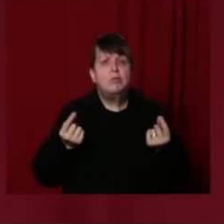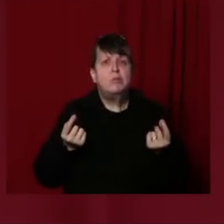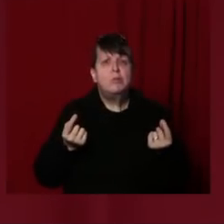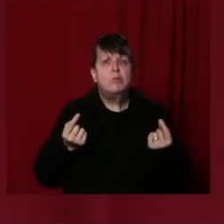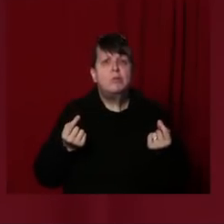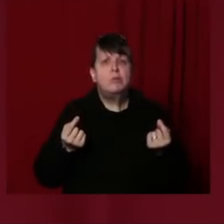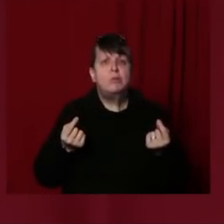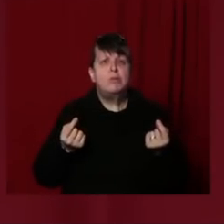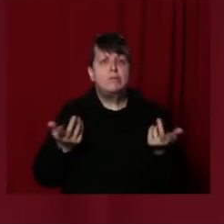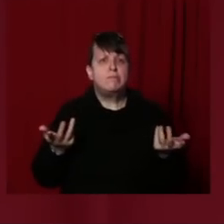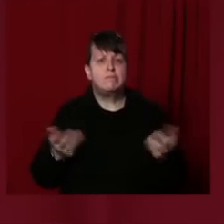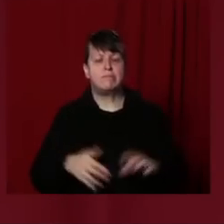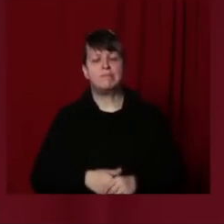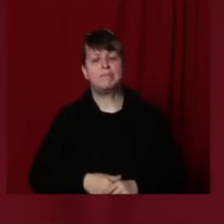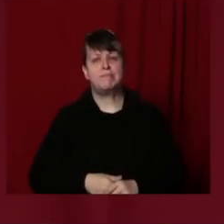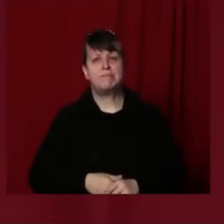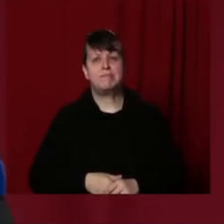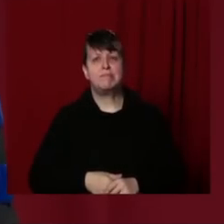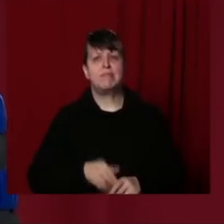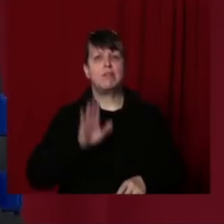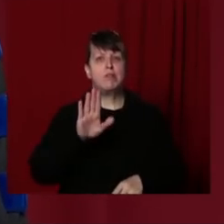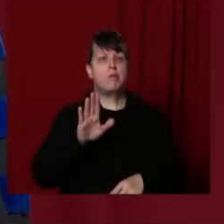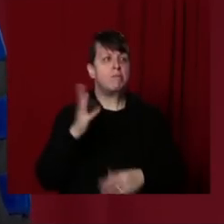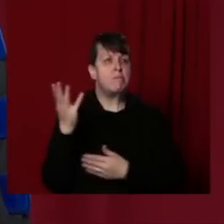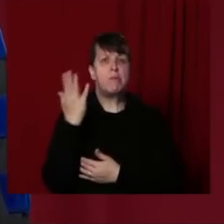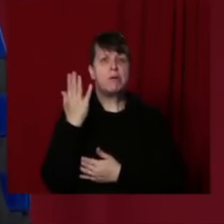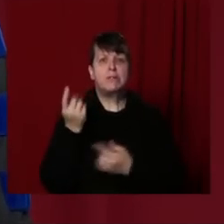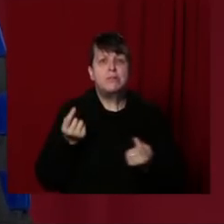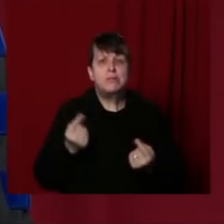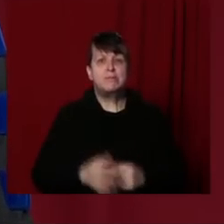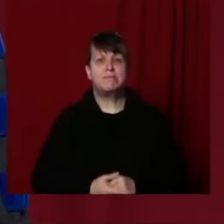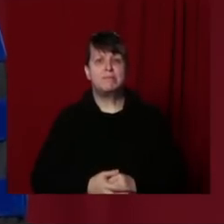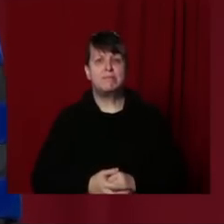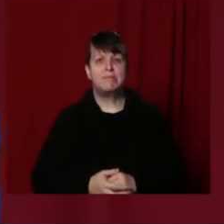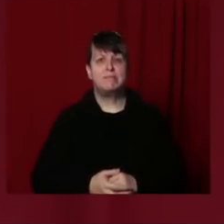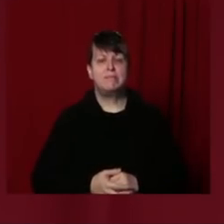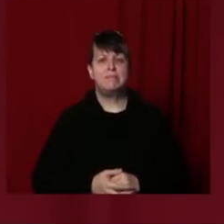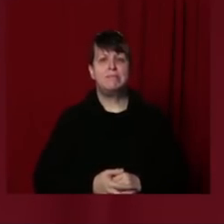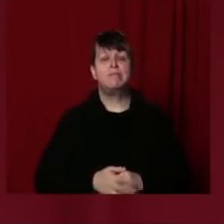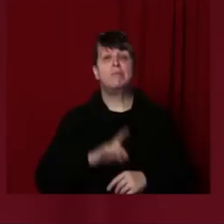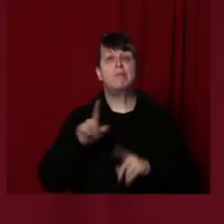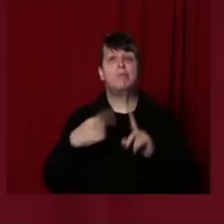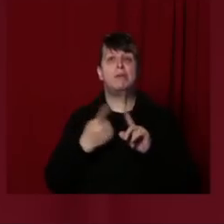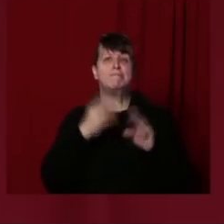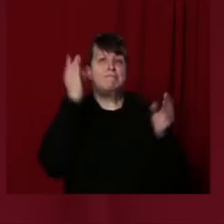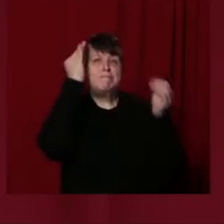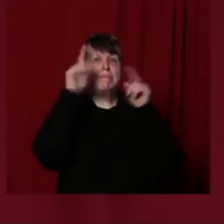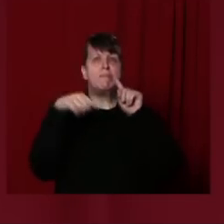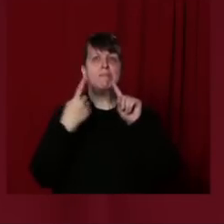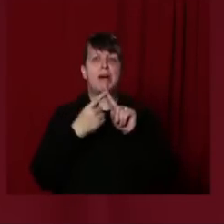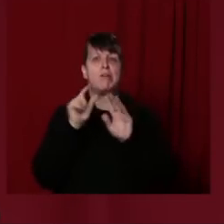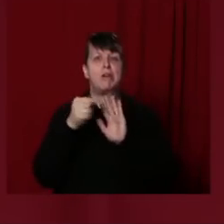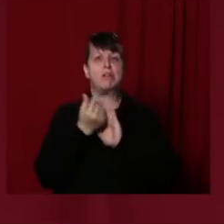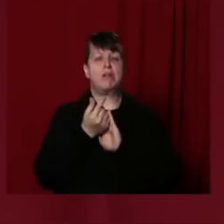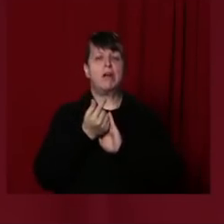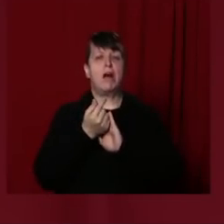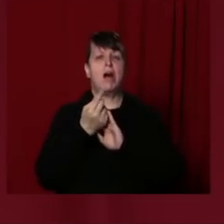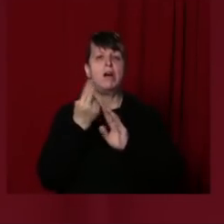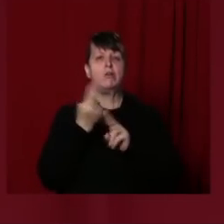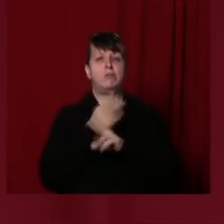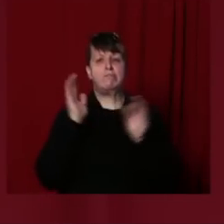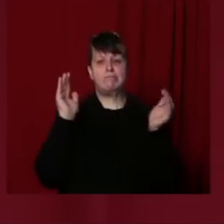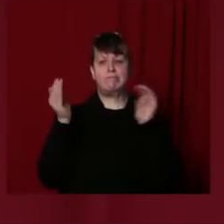do with your morning? When speaking of graduation, I use the analogy of the